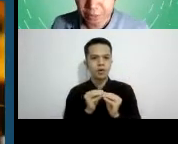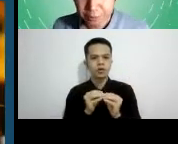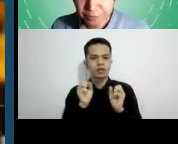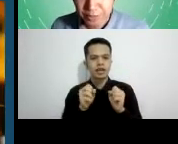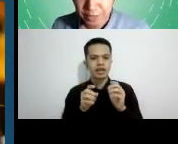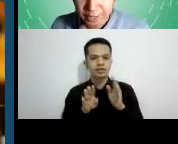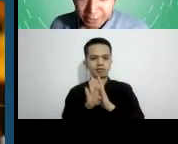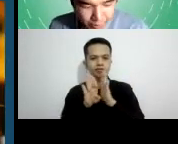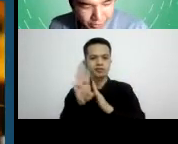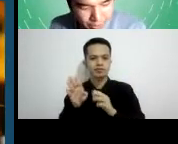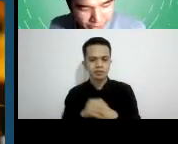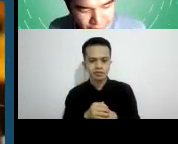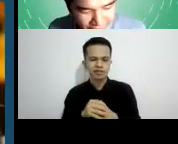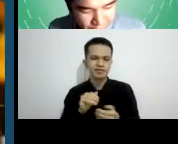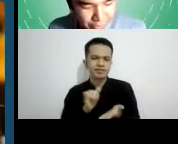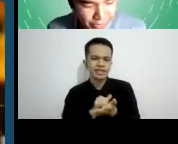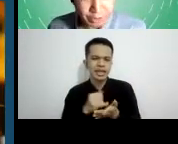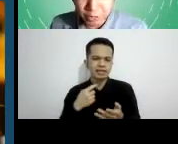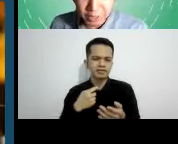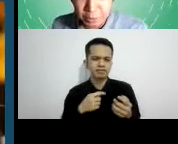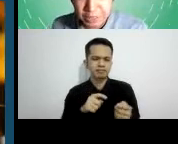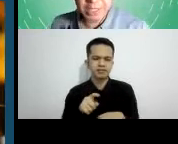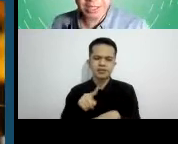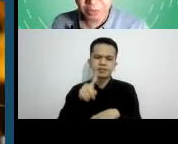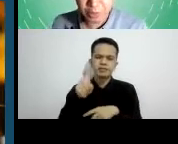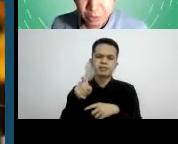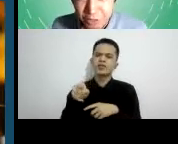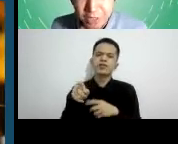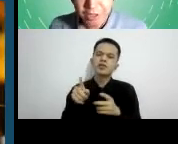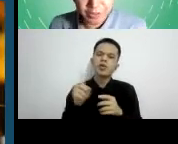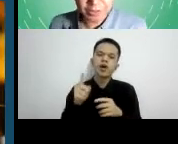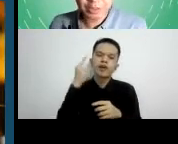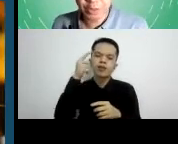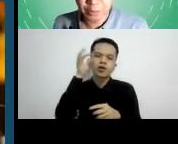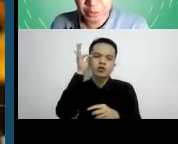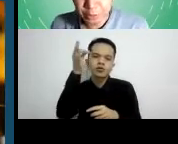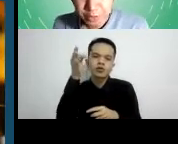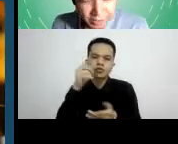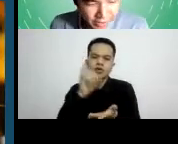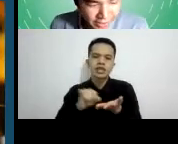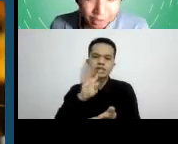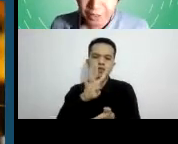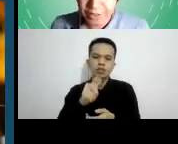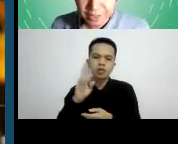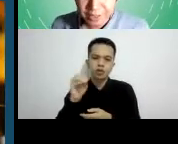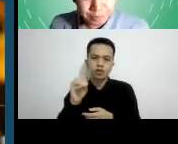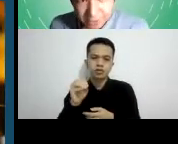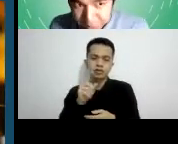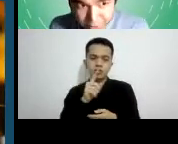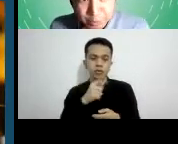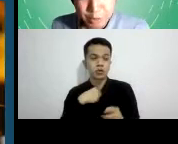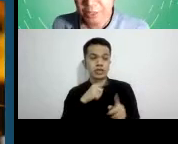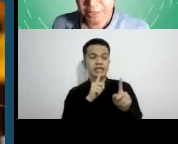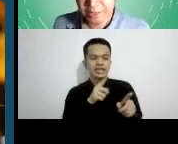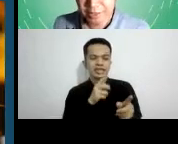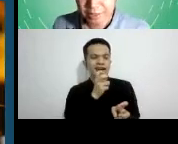into. And that's why one of the questions that was asked to me before is what can we see in the future of Industry 4.0? It's hard. It's